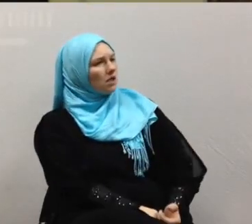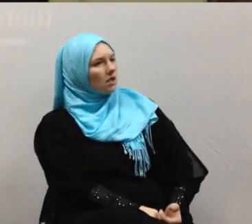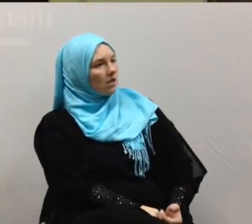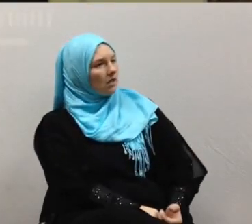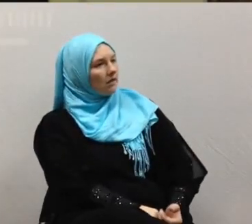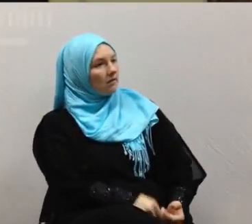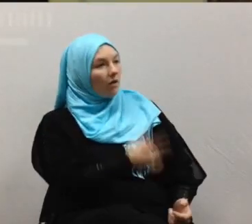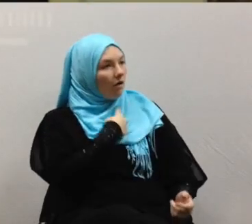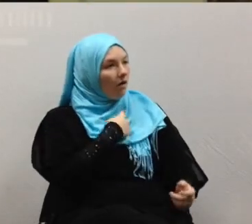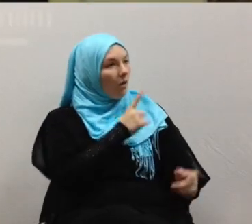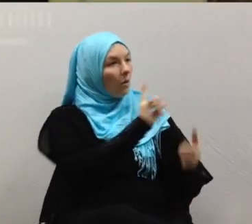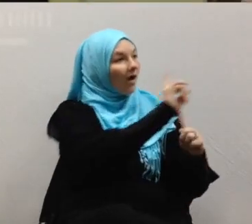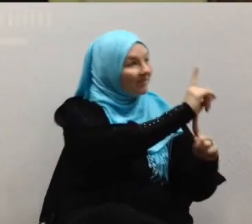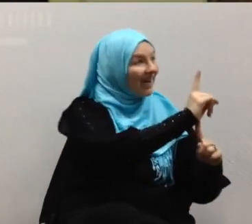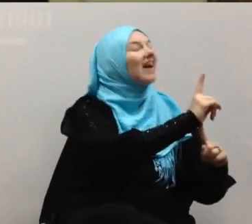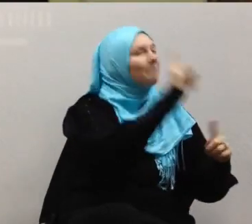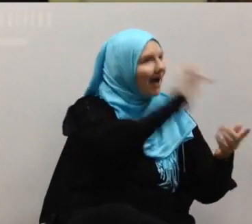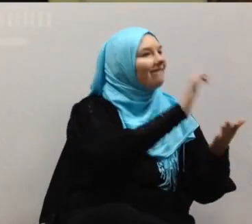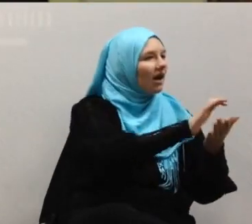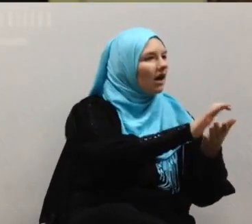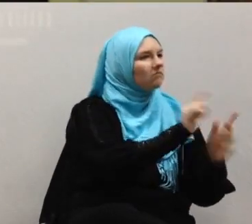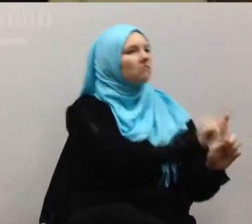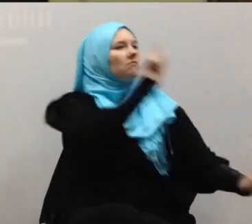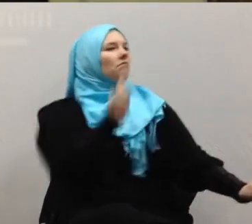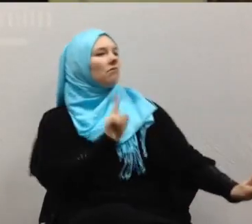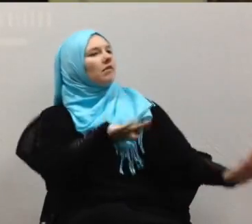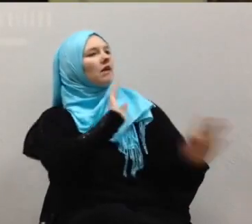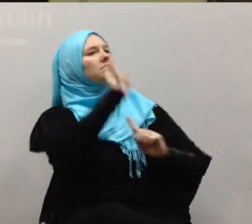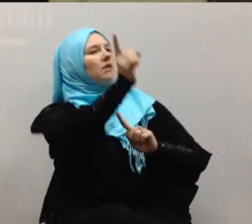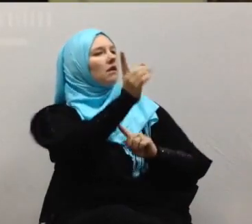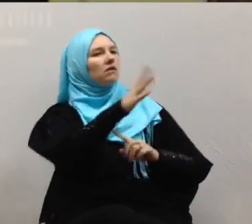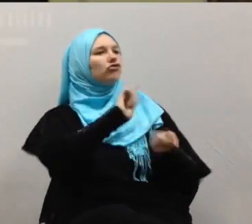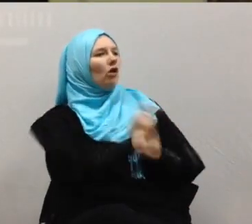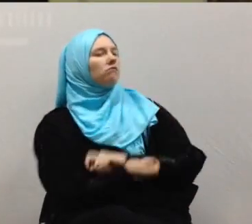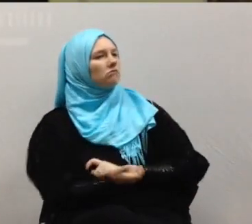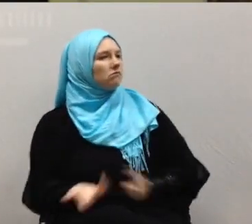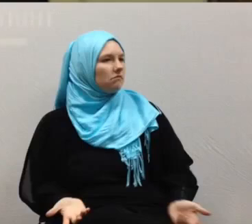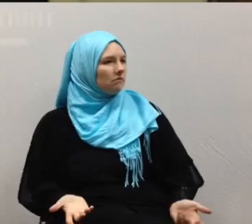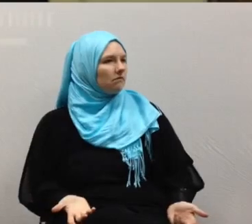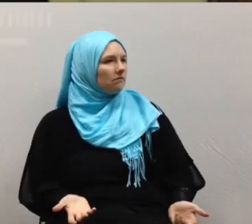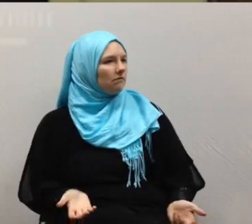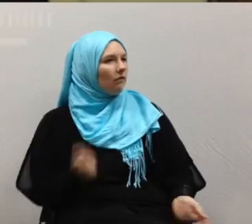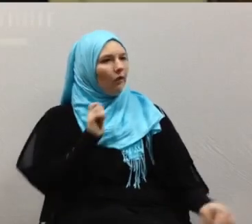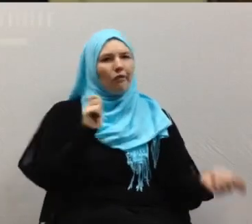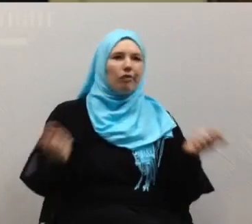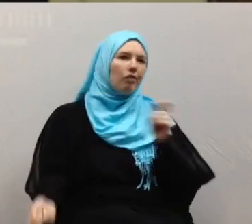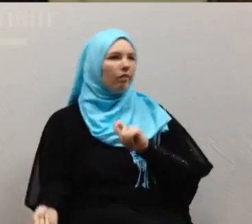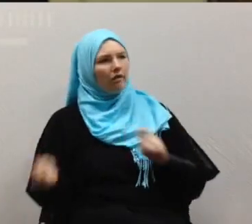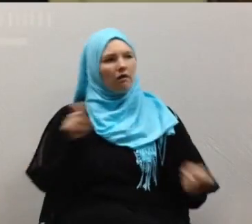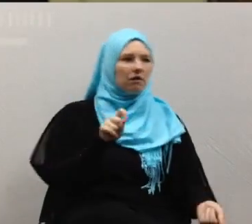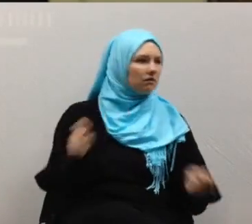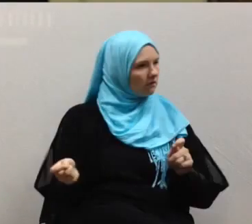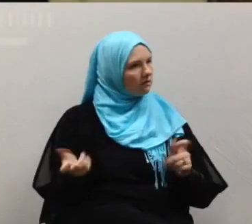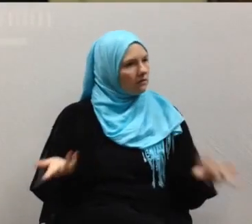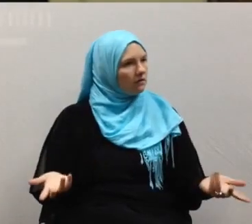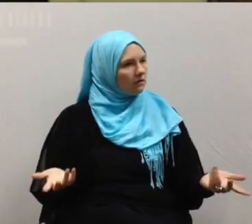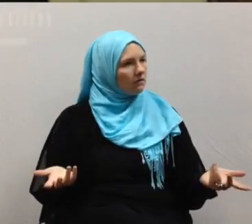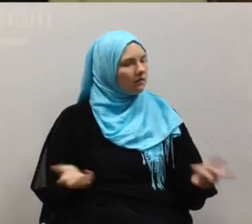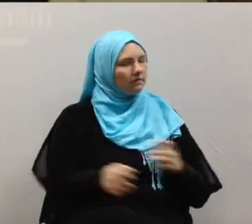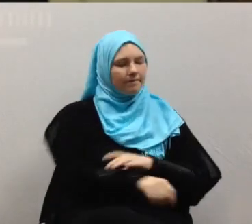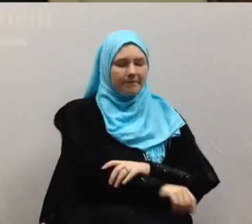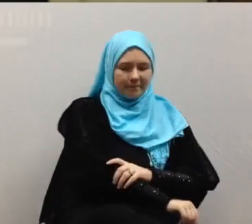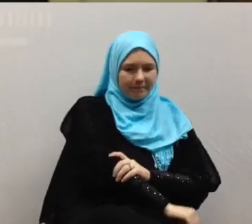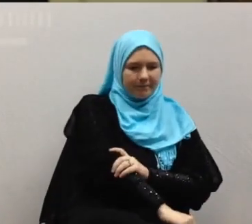they go to the disbelievers and tell them, haven't we given you the secrets of the believers? Haven't we given